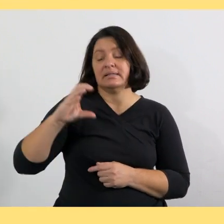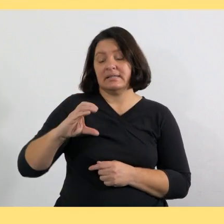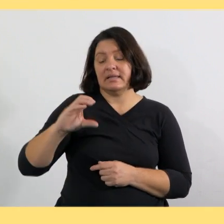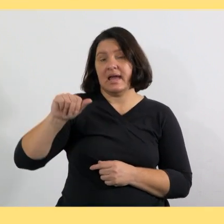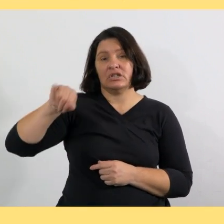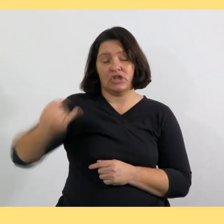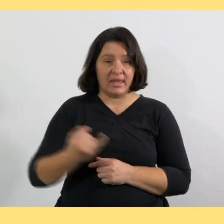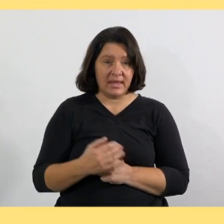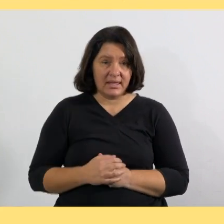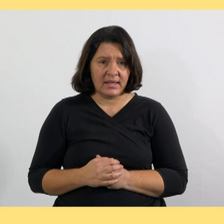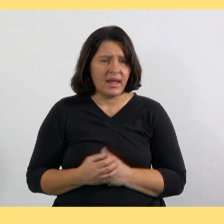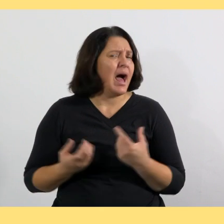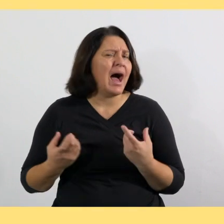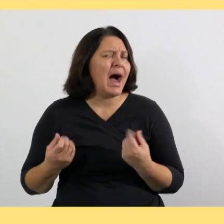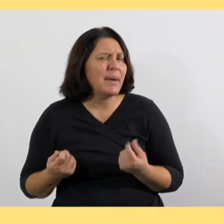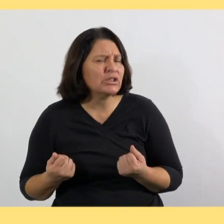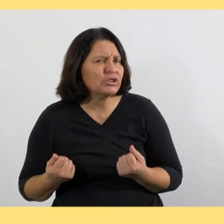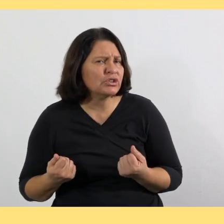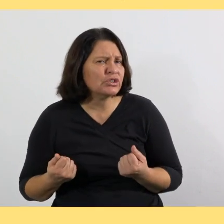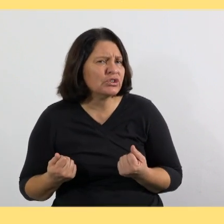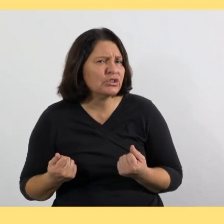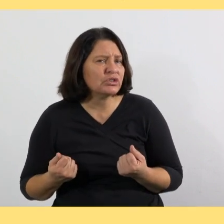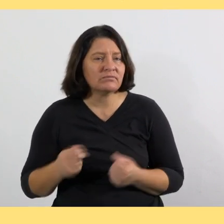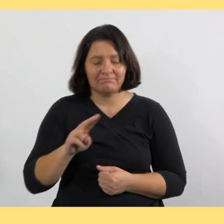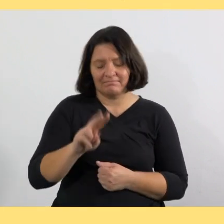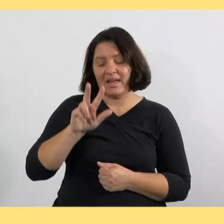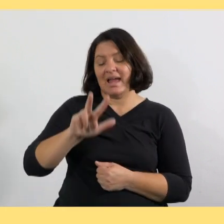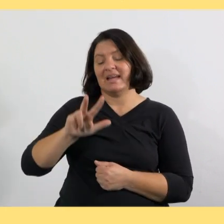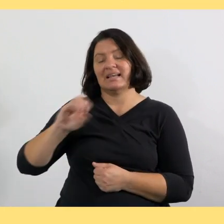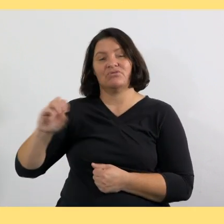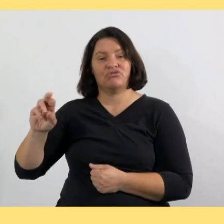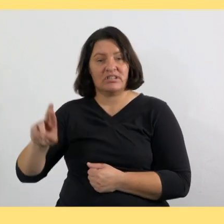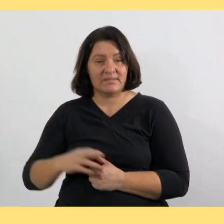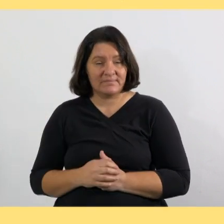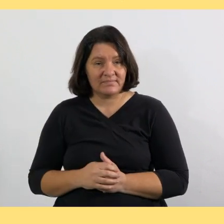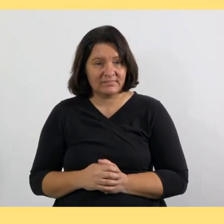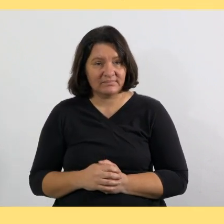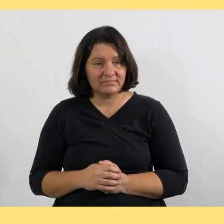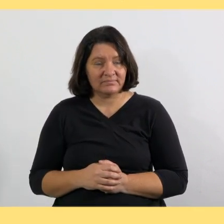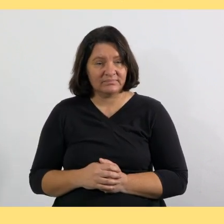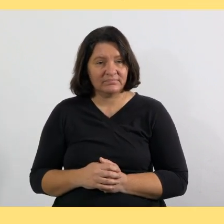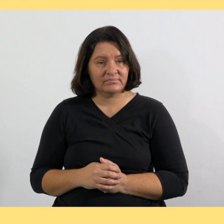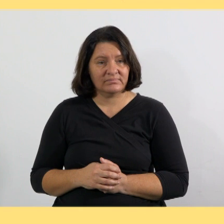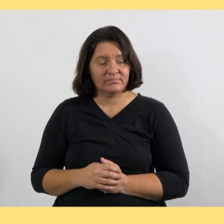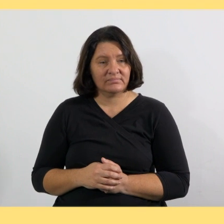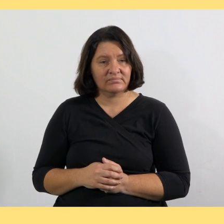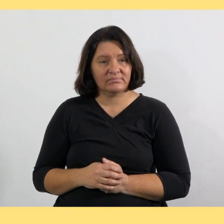are we talking about in this case? 800 rands. I'll come here. There is